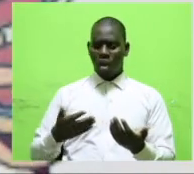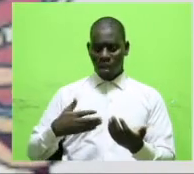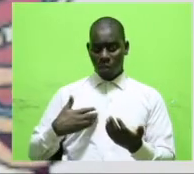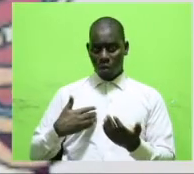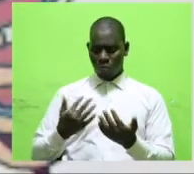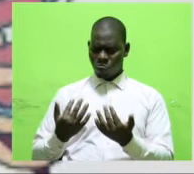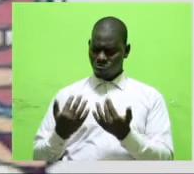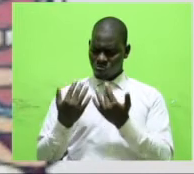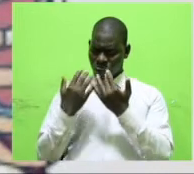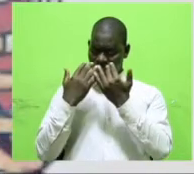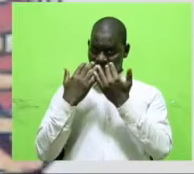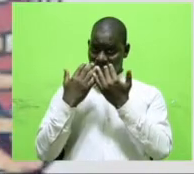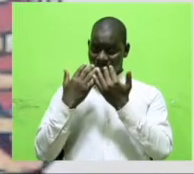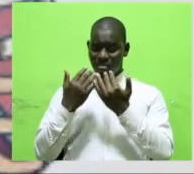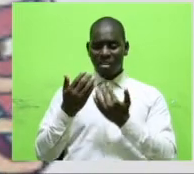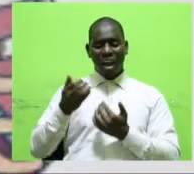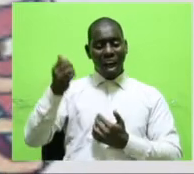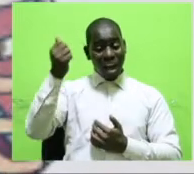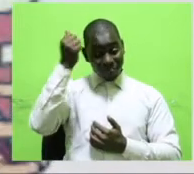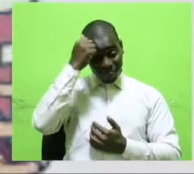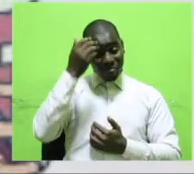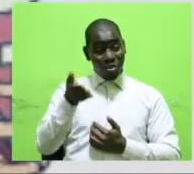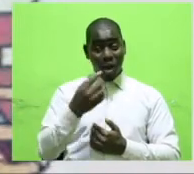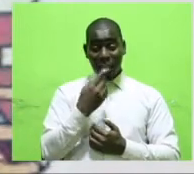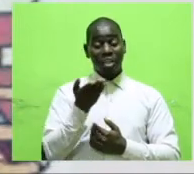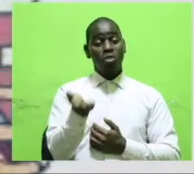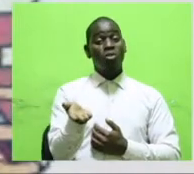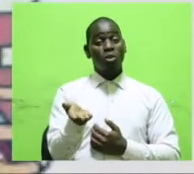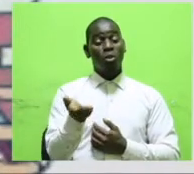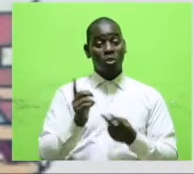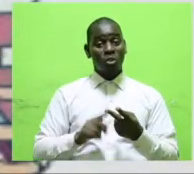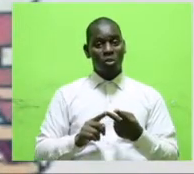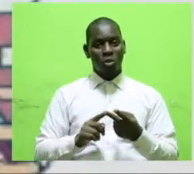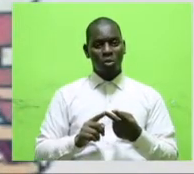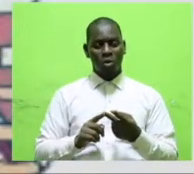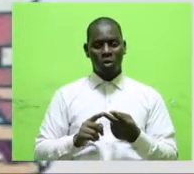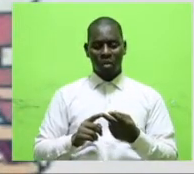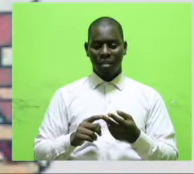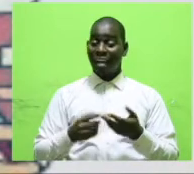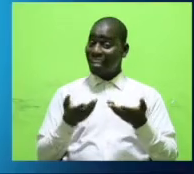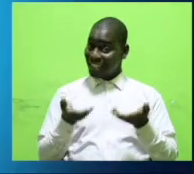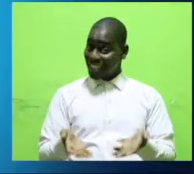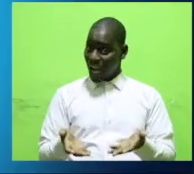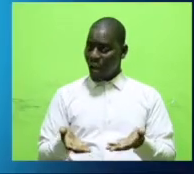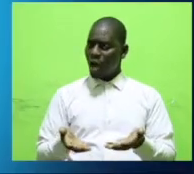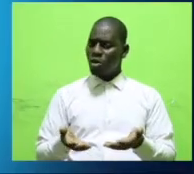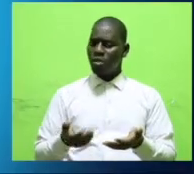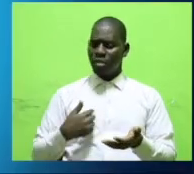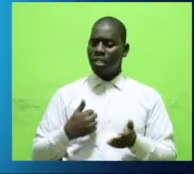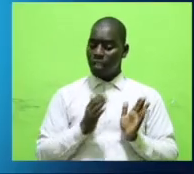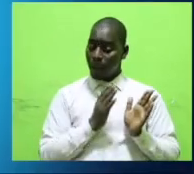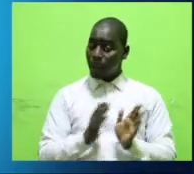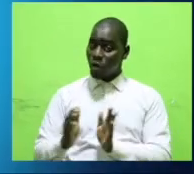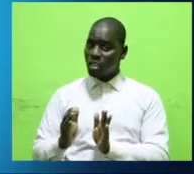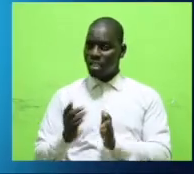So if you had hold your breath, as I told you to, time to breathe out now, if you haven't until now.